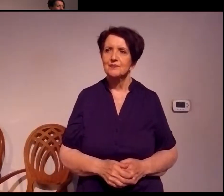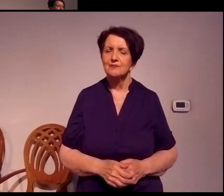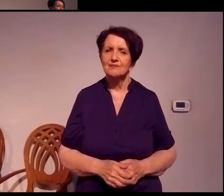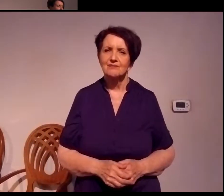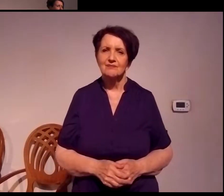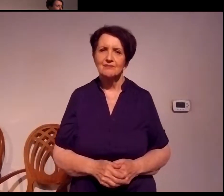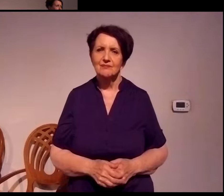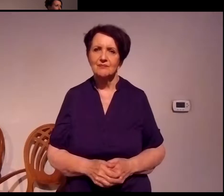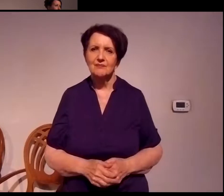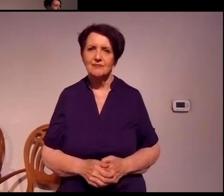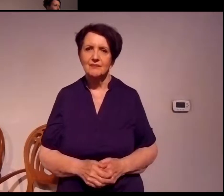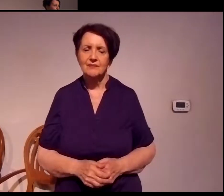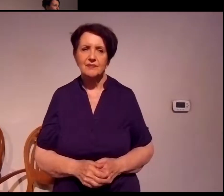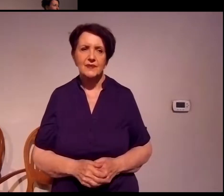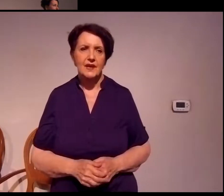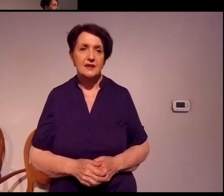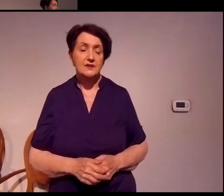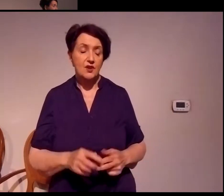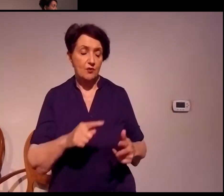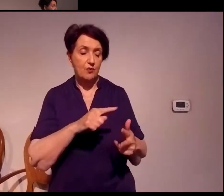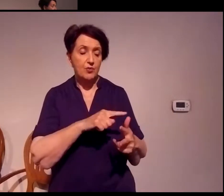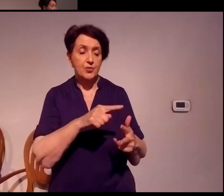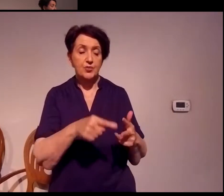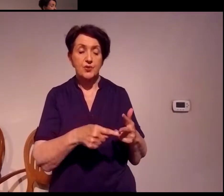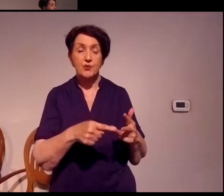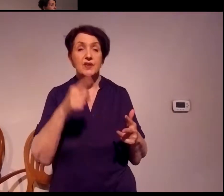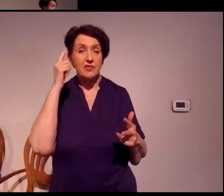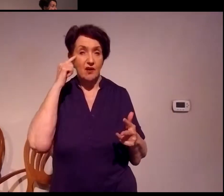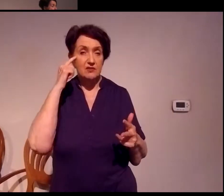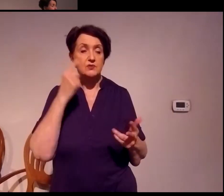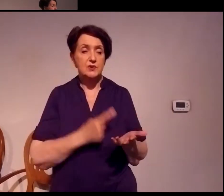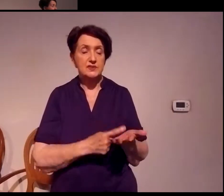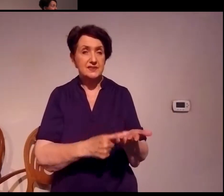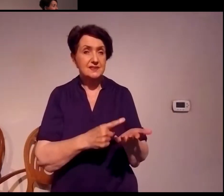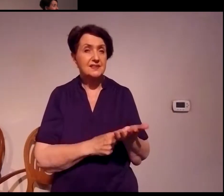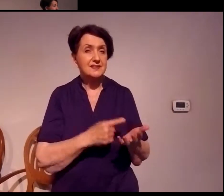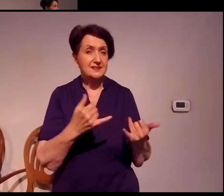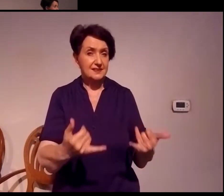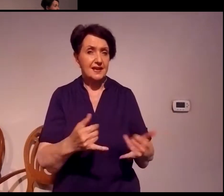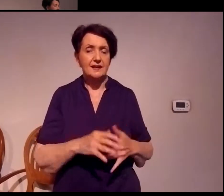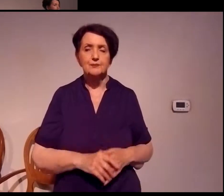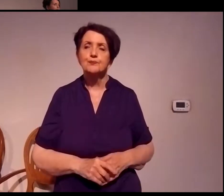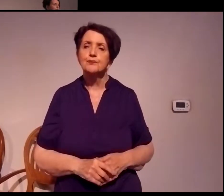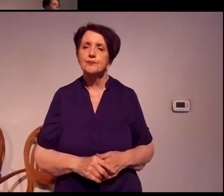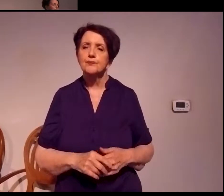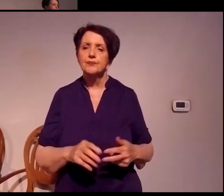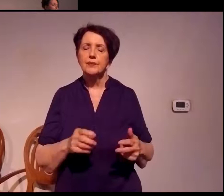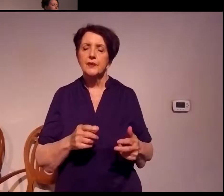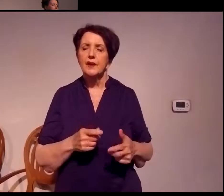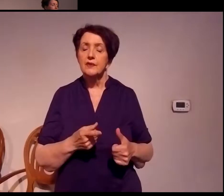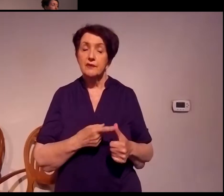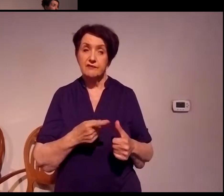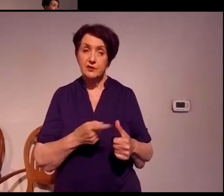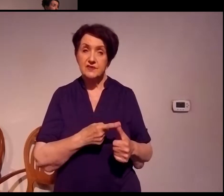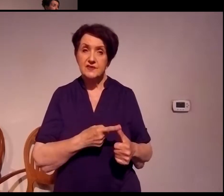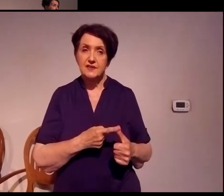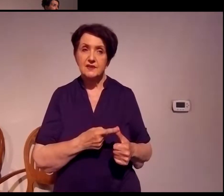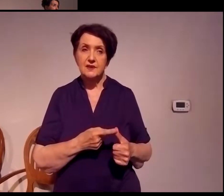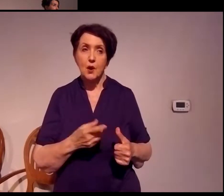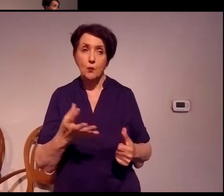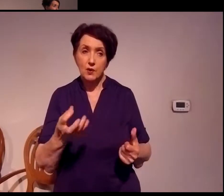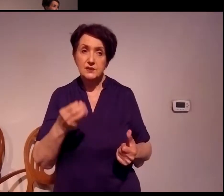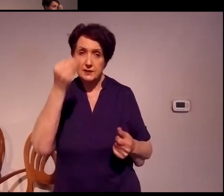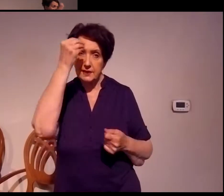So today I want to leave you with 3 thoughts that you know, we'll do more in the workshop, but I just want to leave you. And, you know, and the first thing I want to